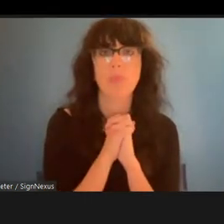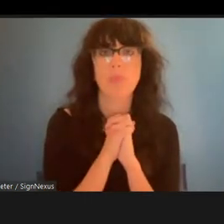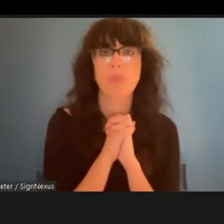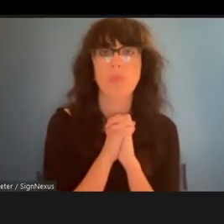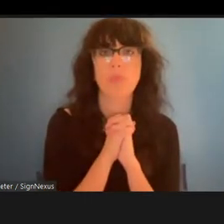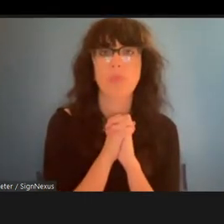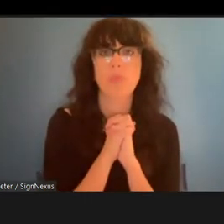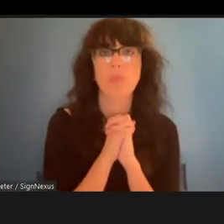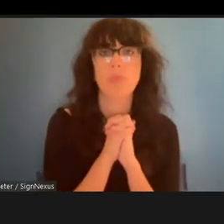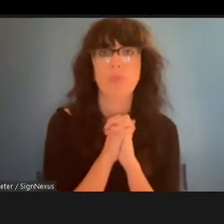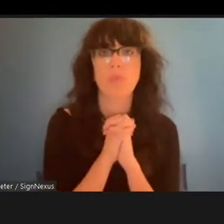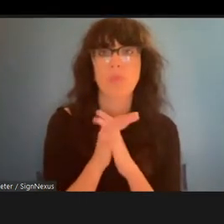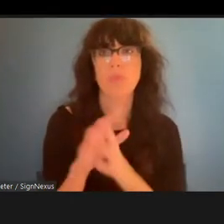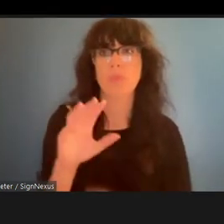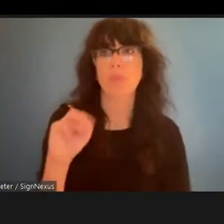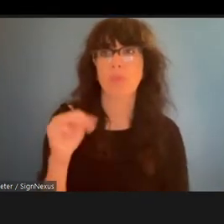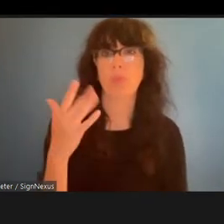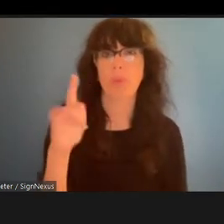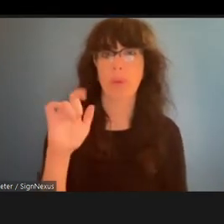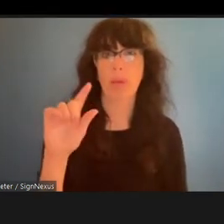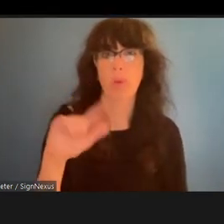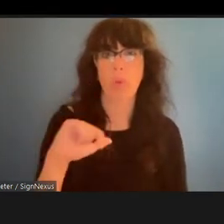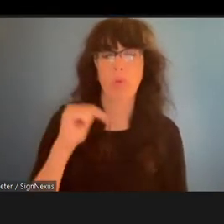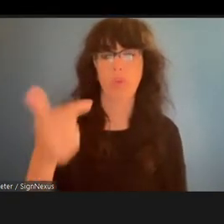michael will have to come back to you